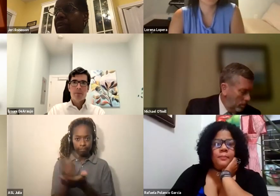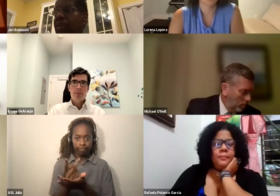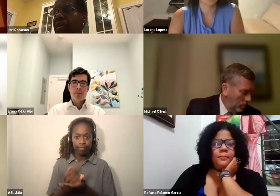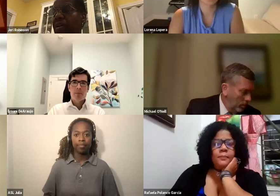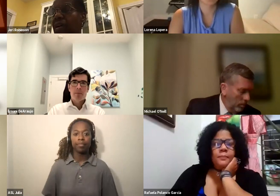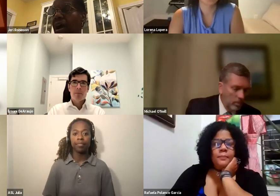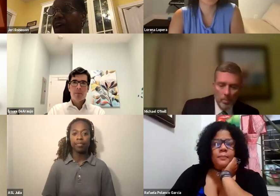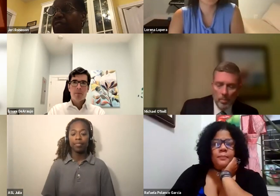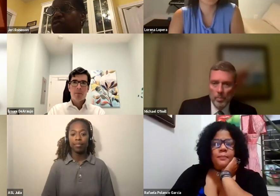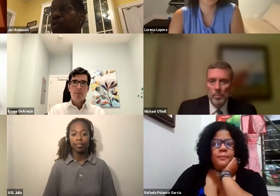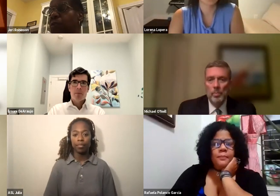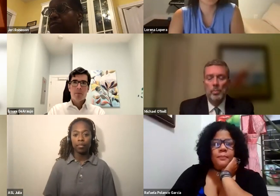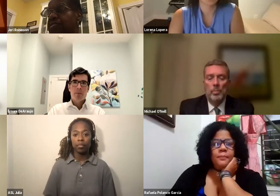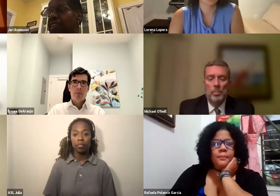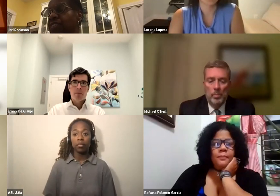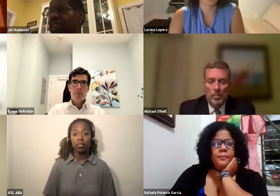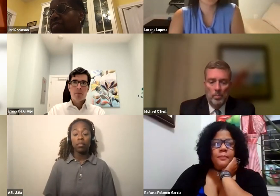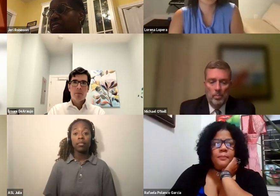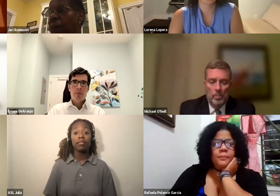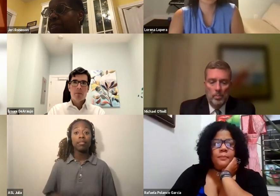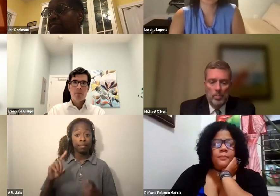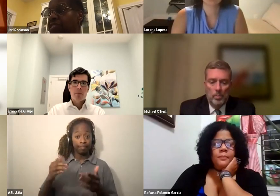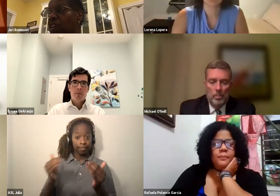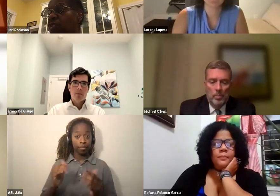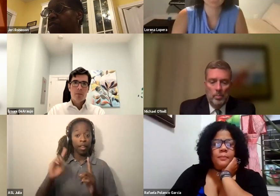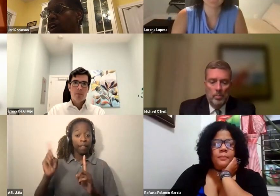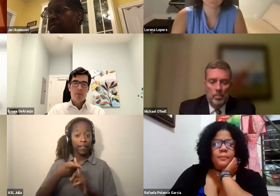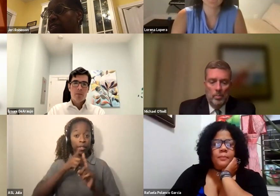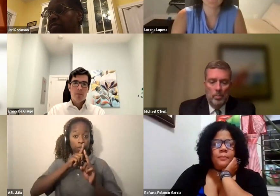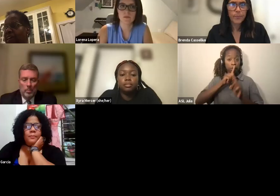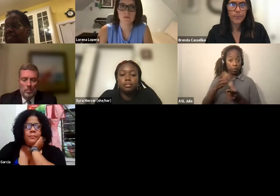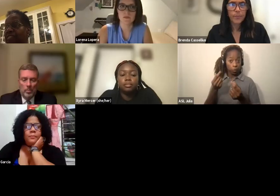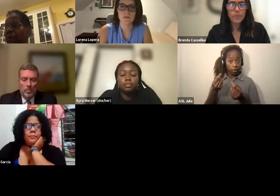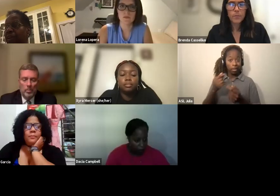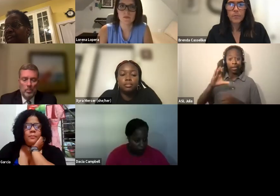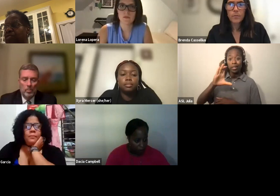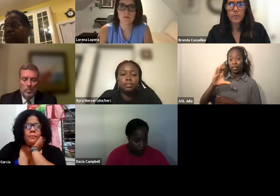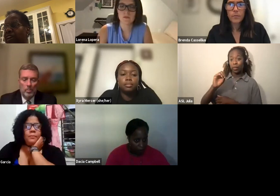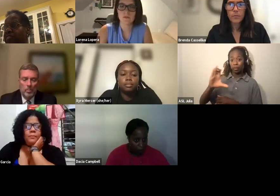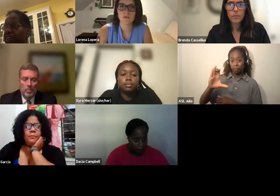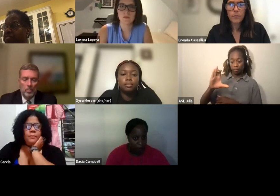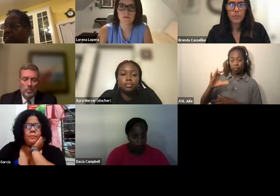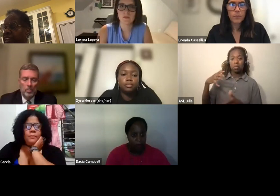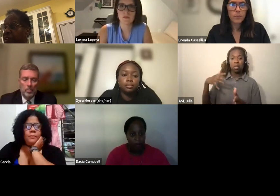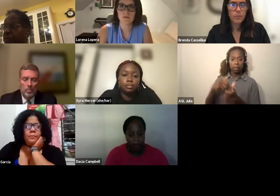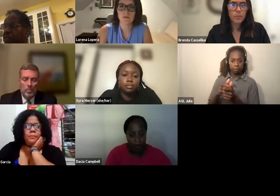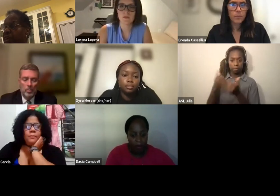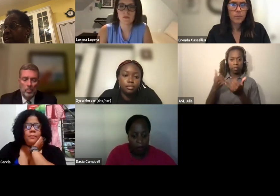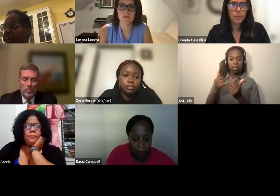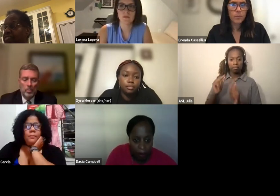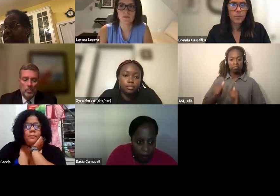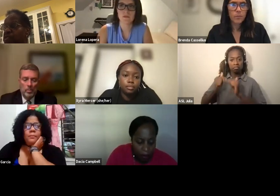you our first report this evening is an update to the code of conduct at this time i'd like to invite daisha